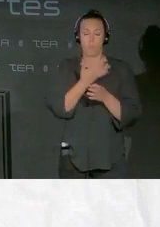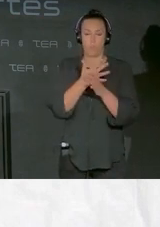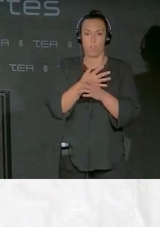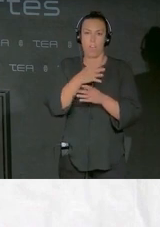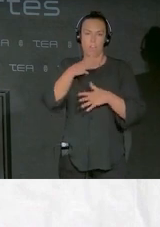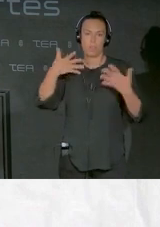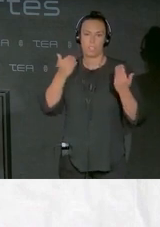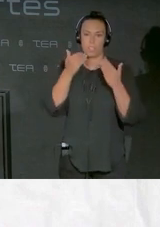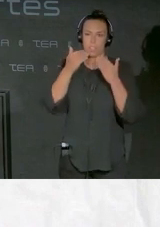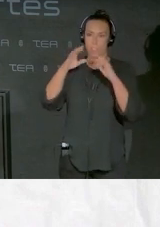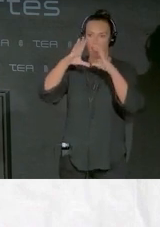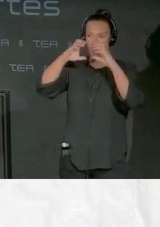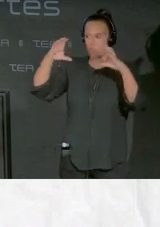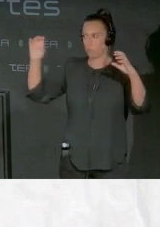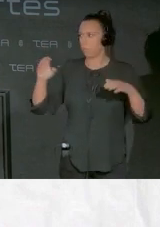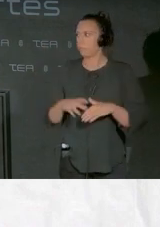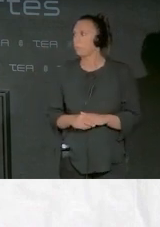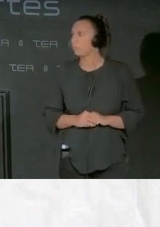And